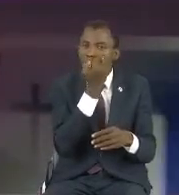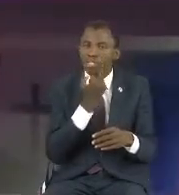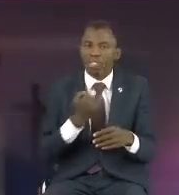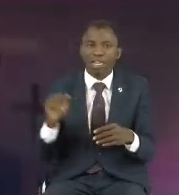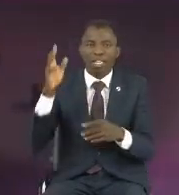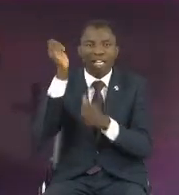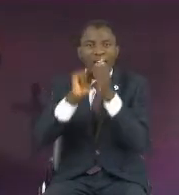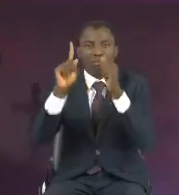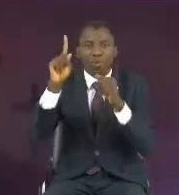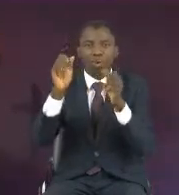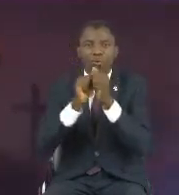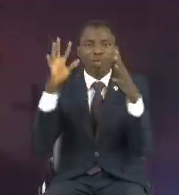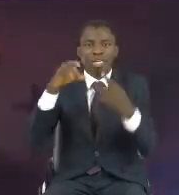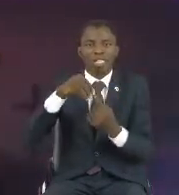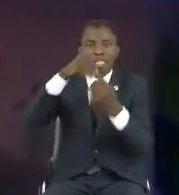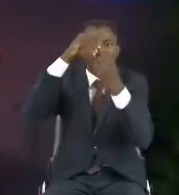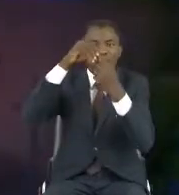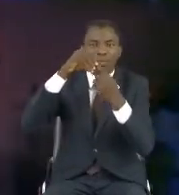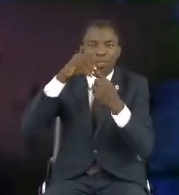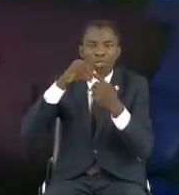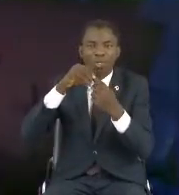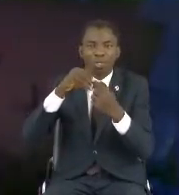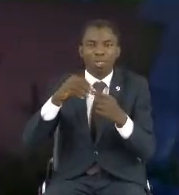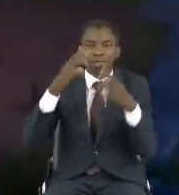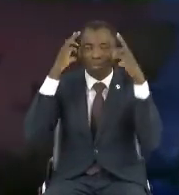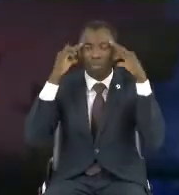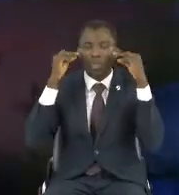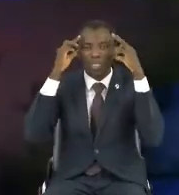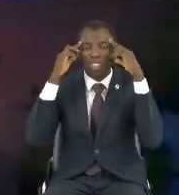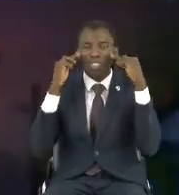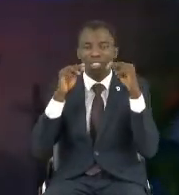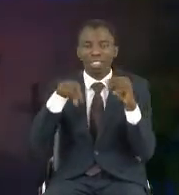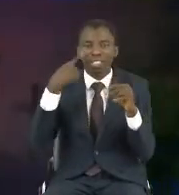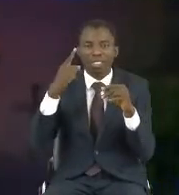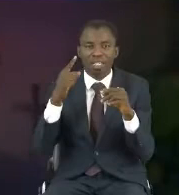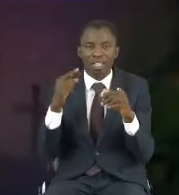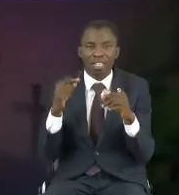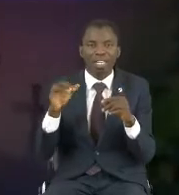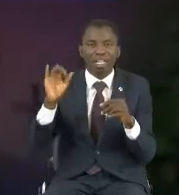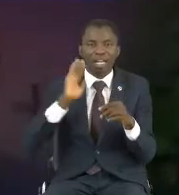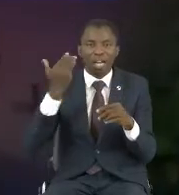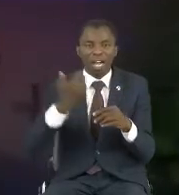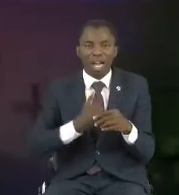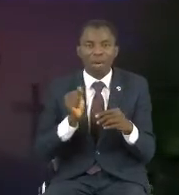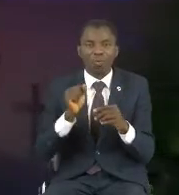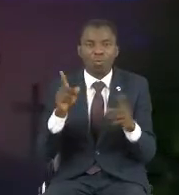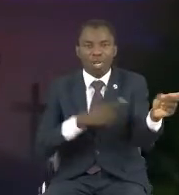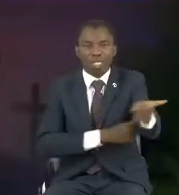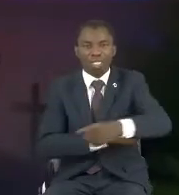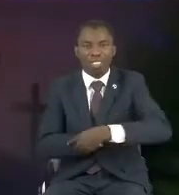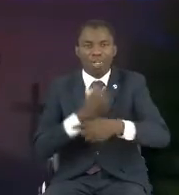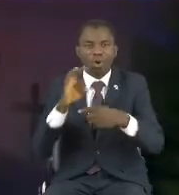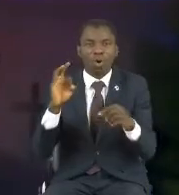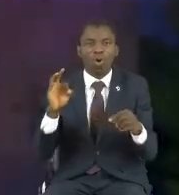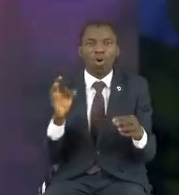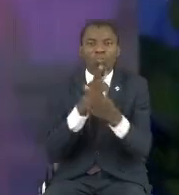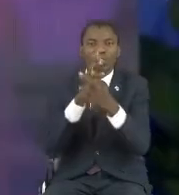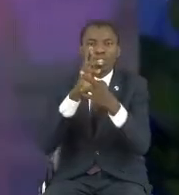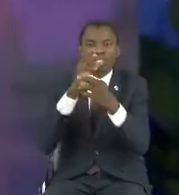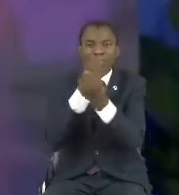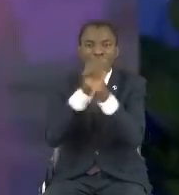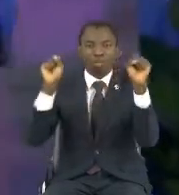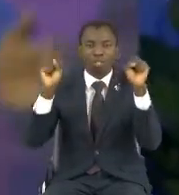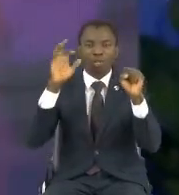without exception, Moses said, our day of redemption has come. Everybody,